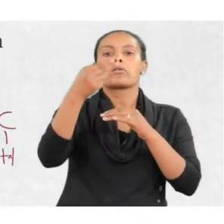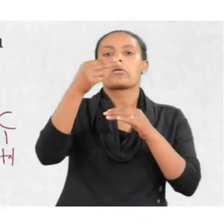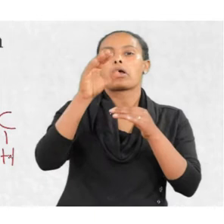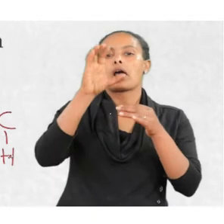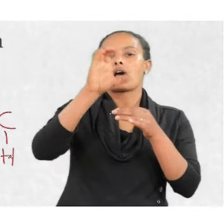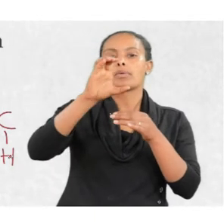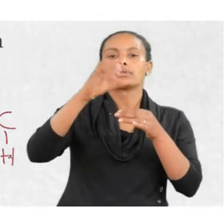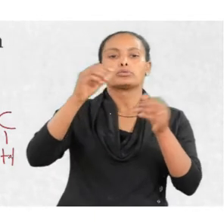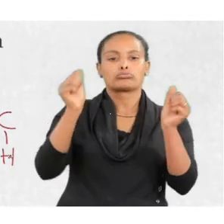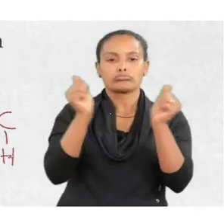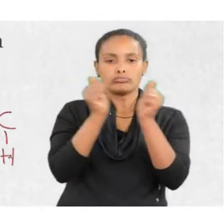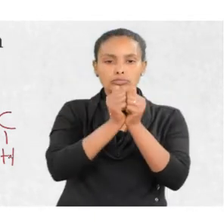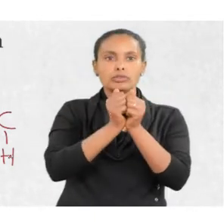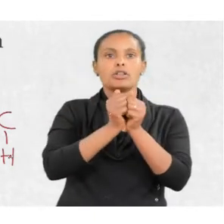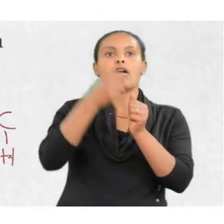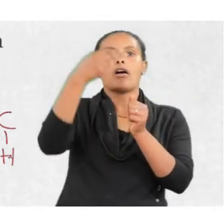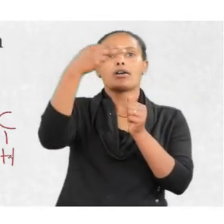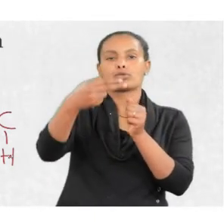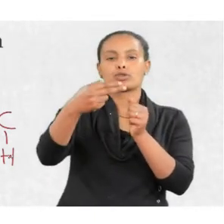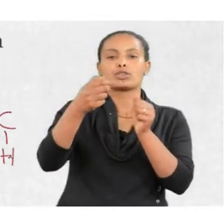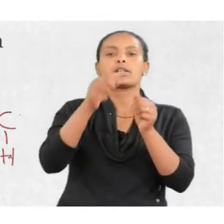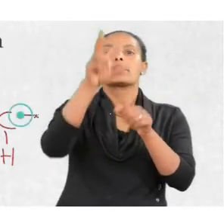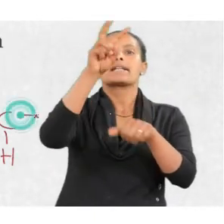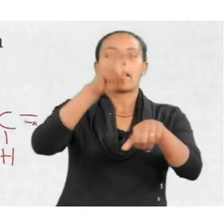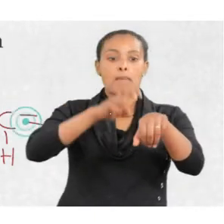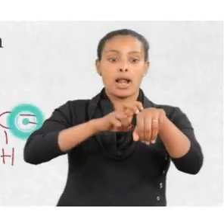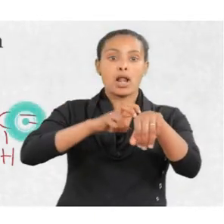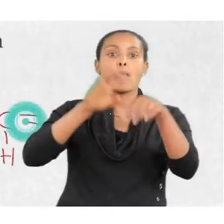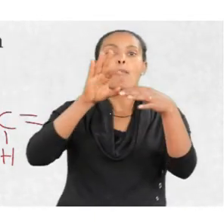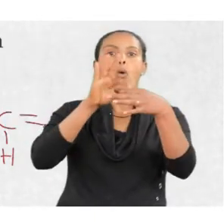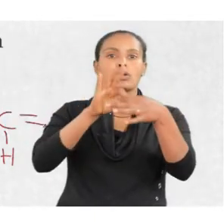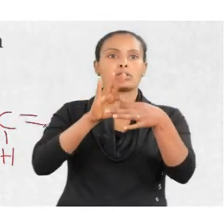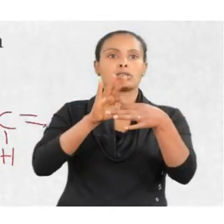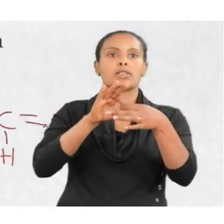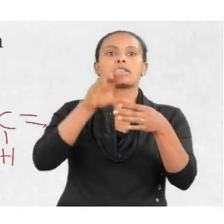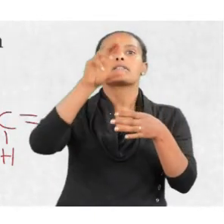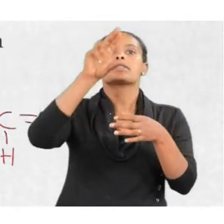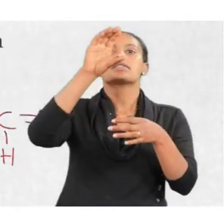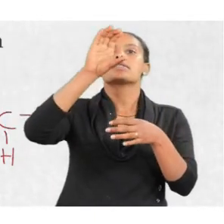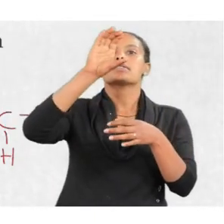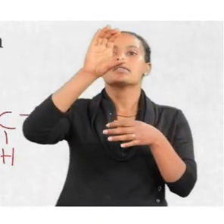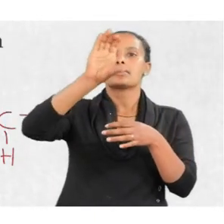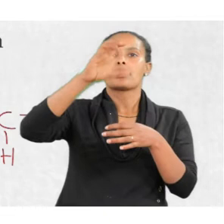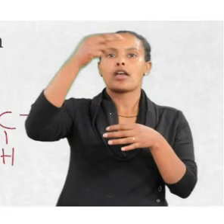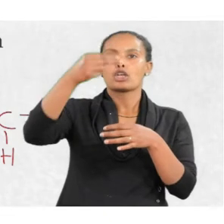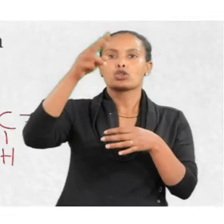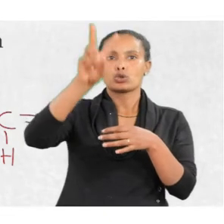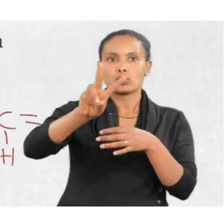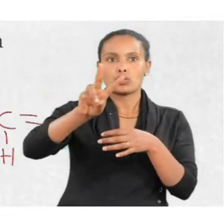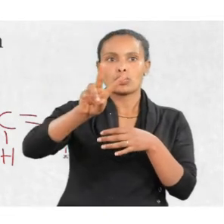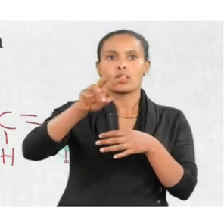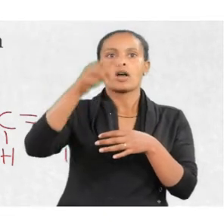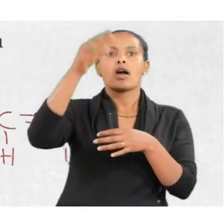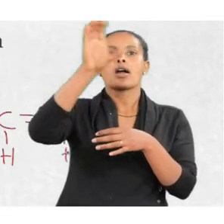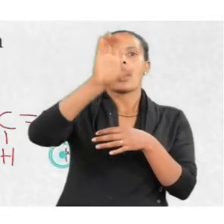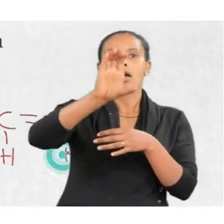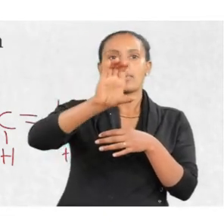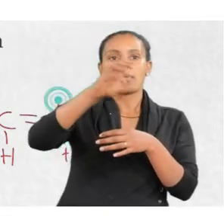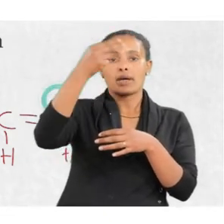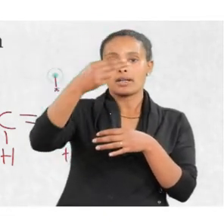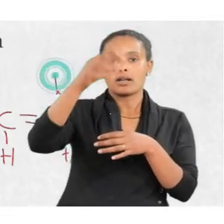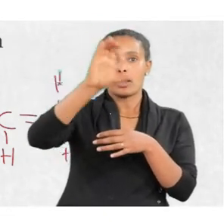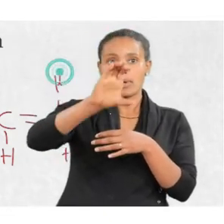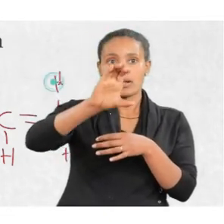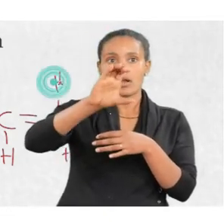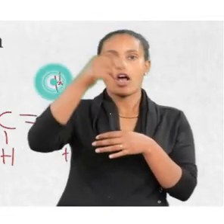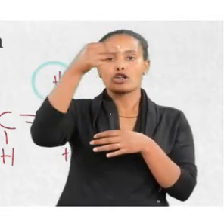with hydrogen atoms. Then double bond, CH2. Carbon, hydrogen,